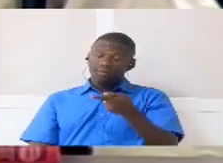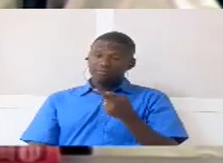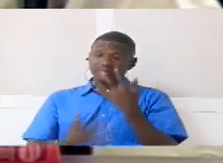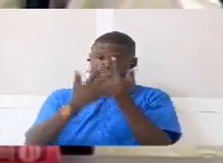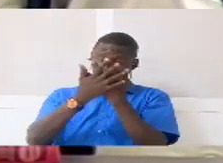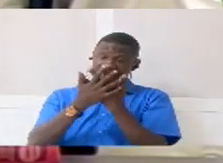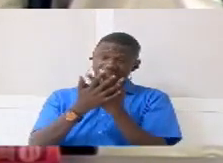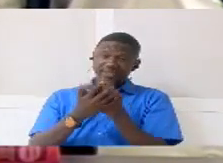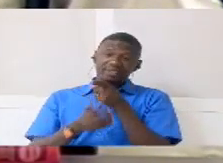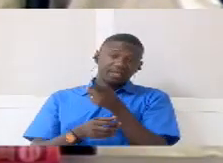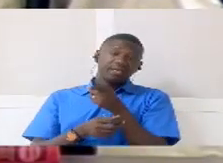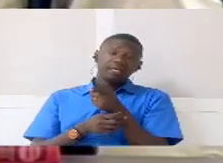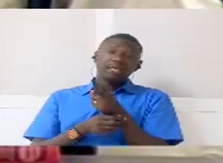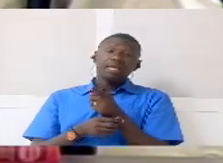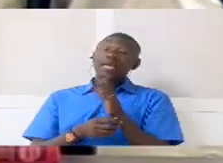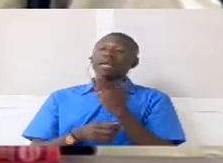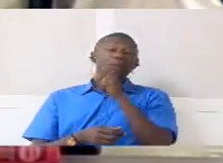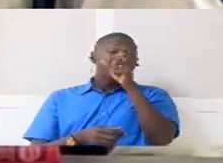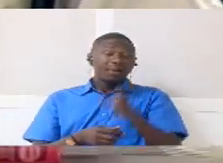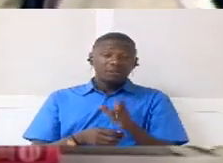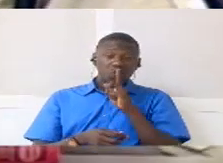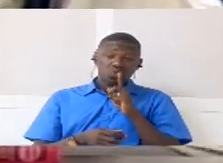goes there,